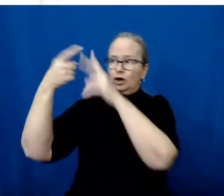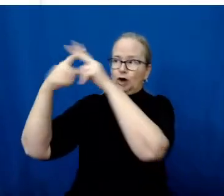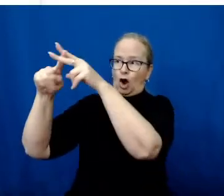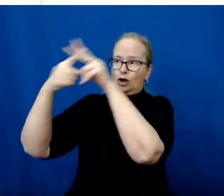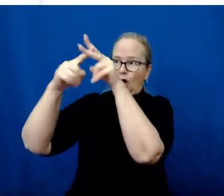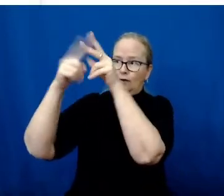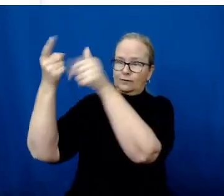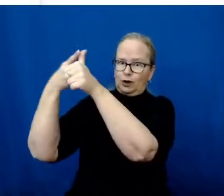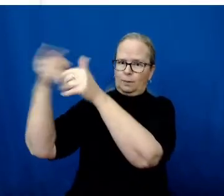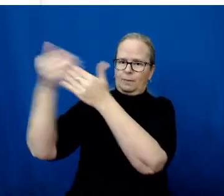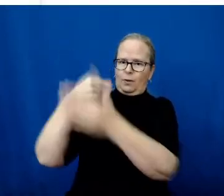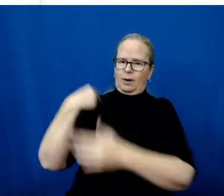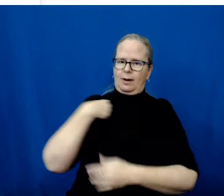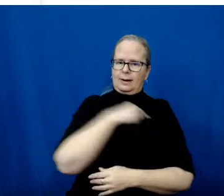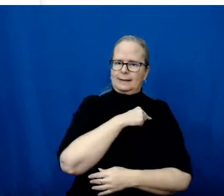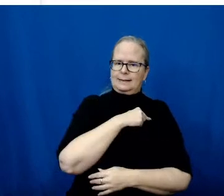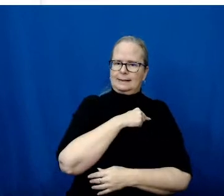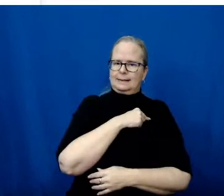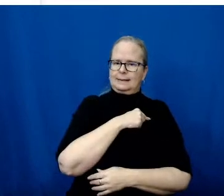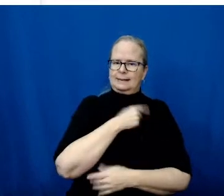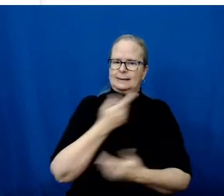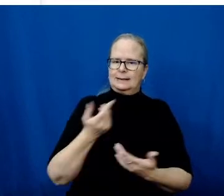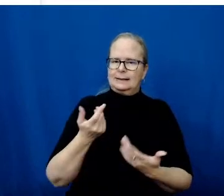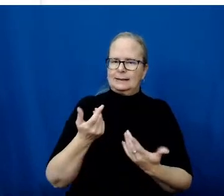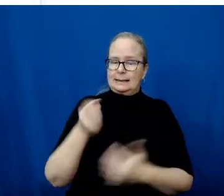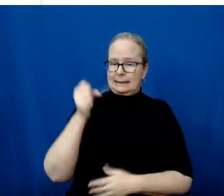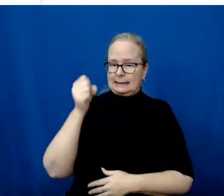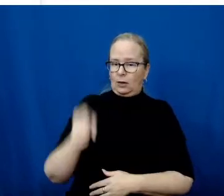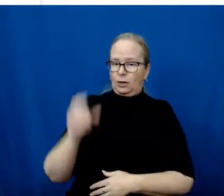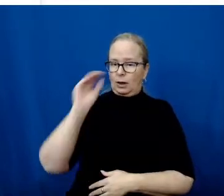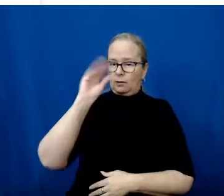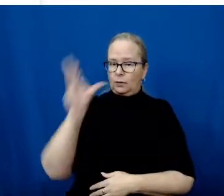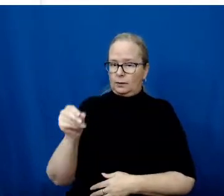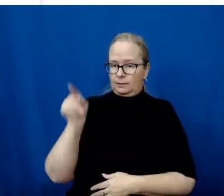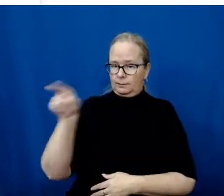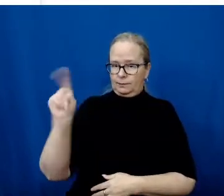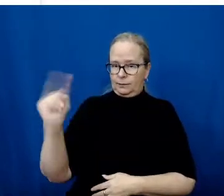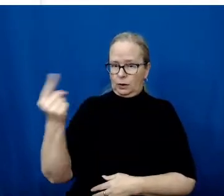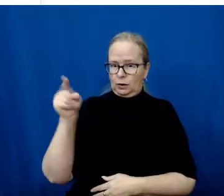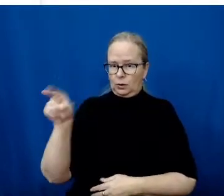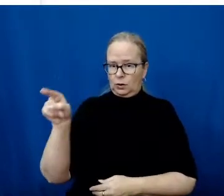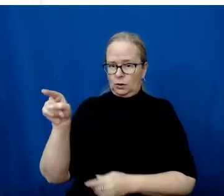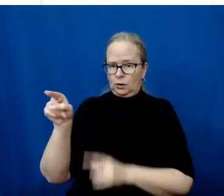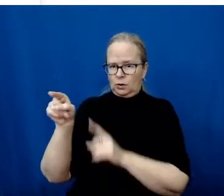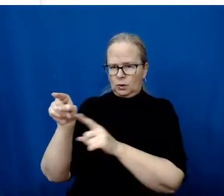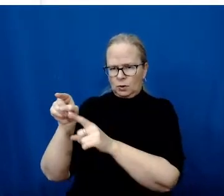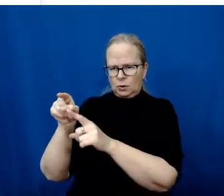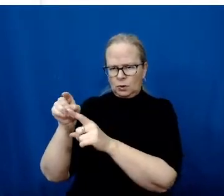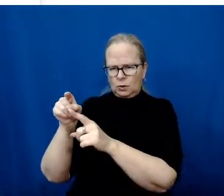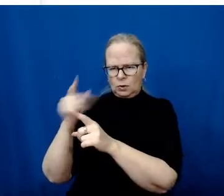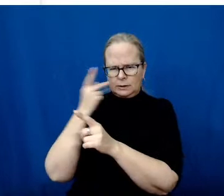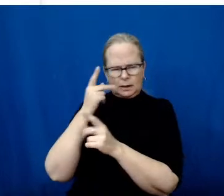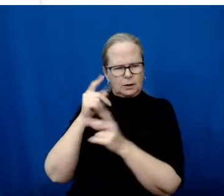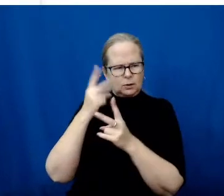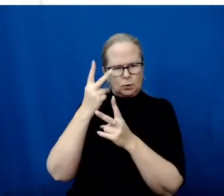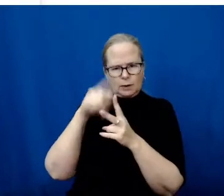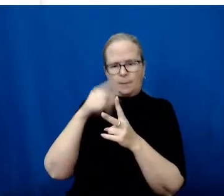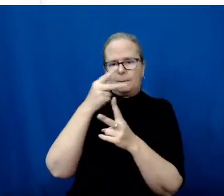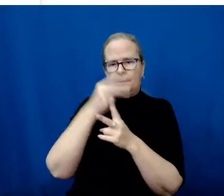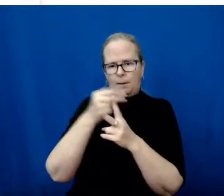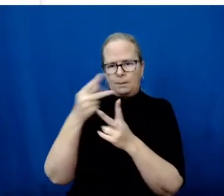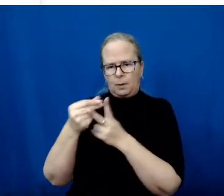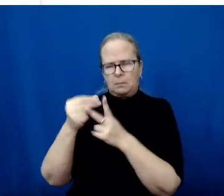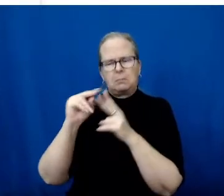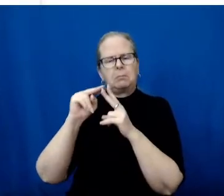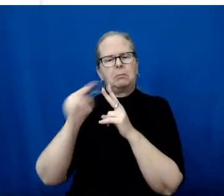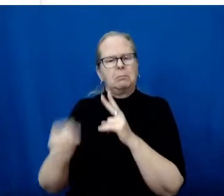It looks like it's got 2 days in a row of dropping cases. I'm hoping that is a trend, because that would mean they would have peaked out.